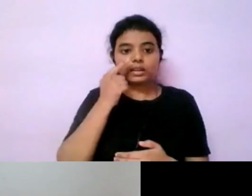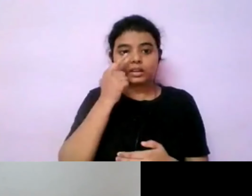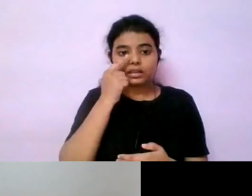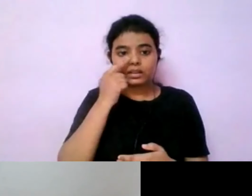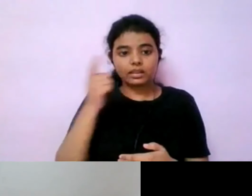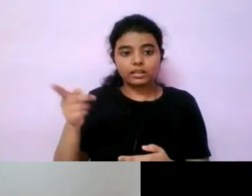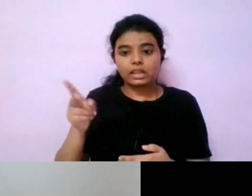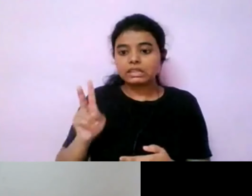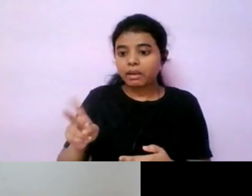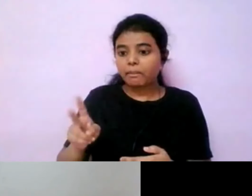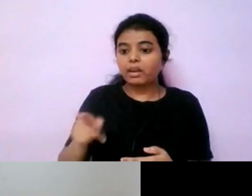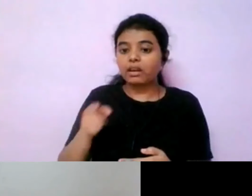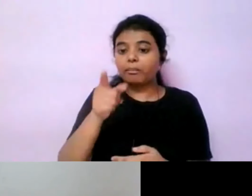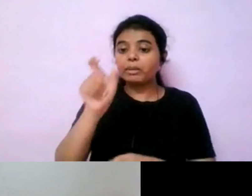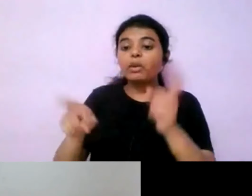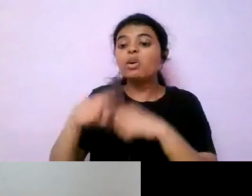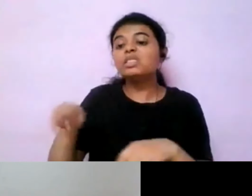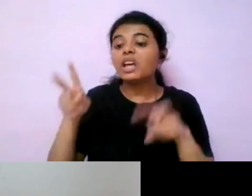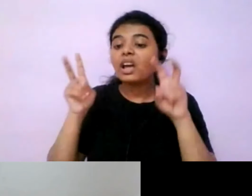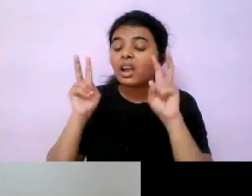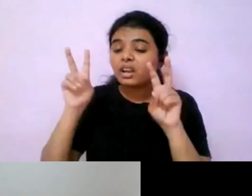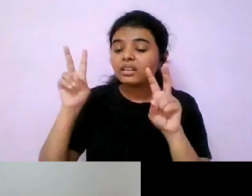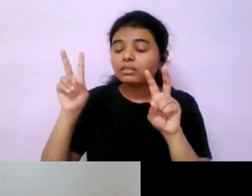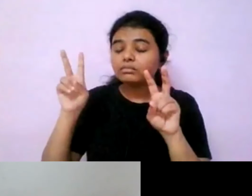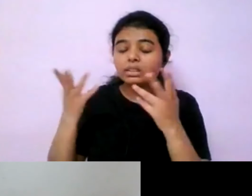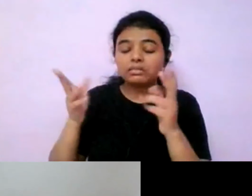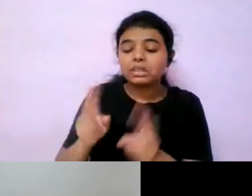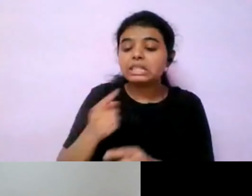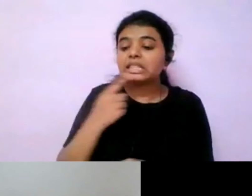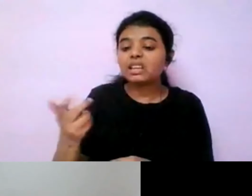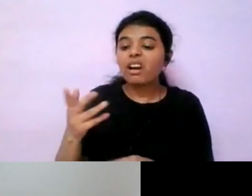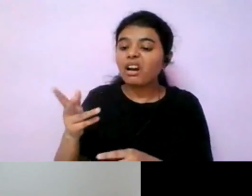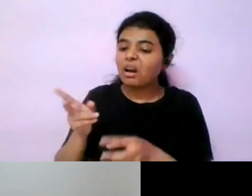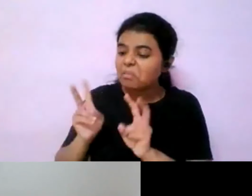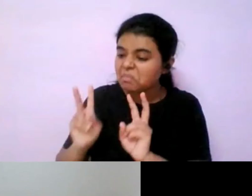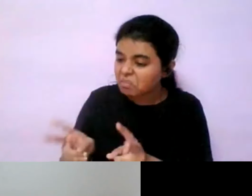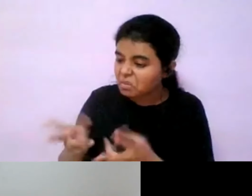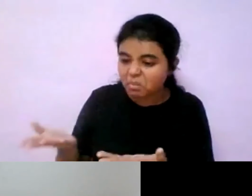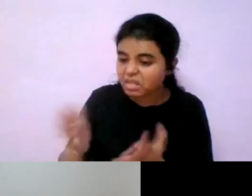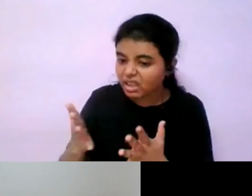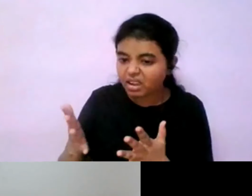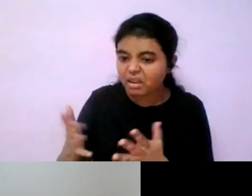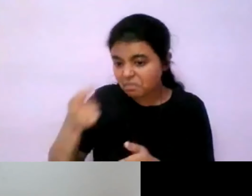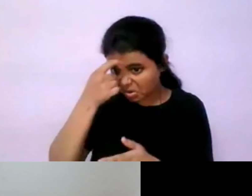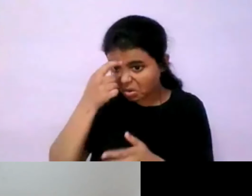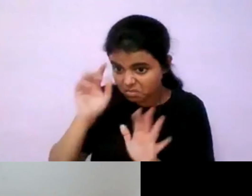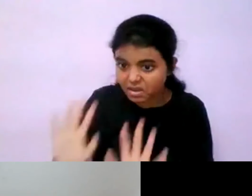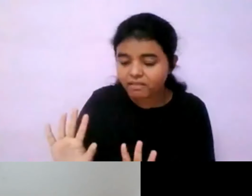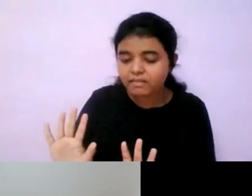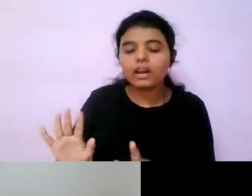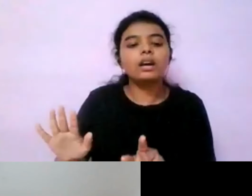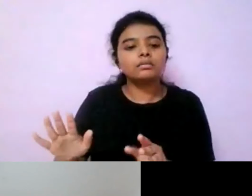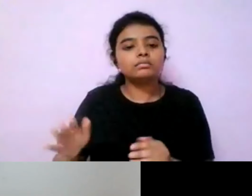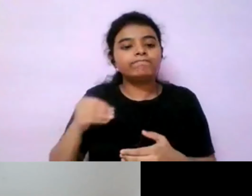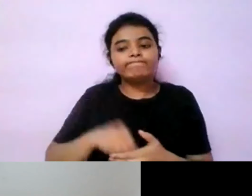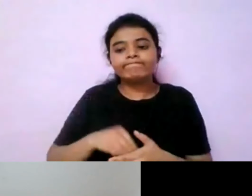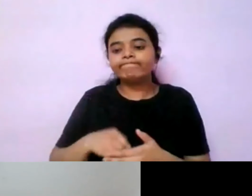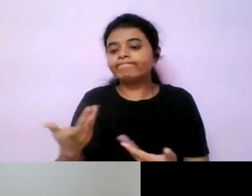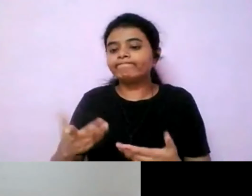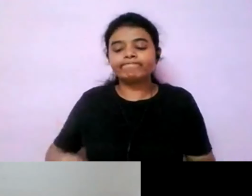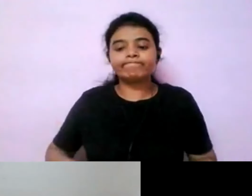call defective of a fetus, or that is less likely to survive.